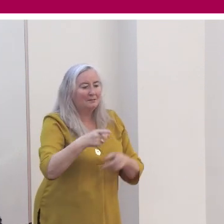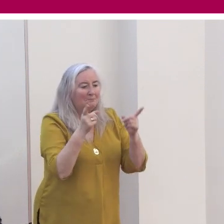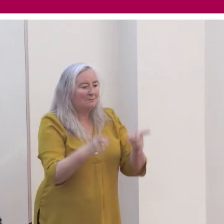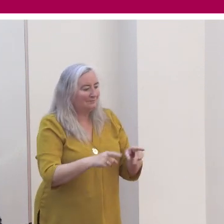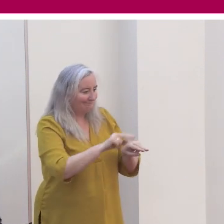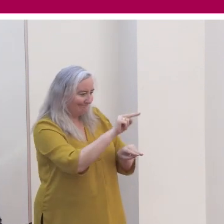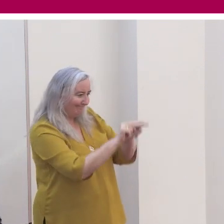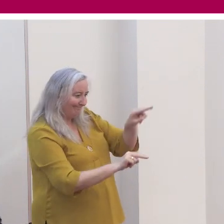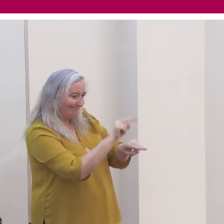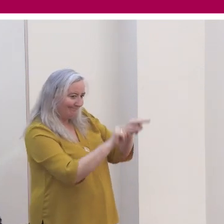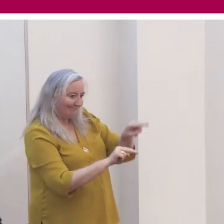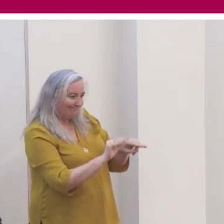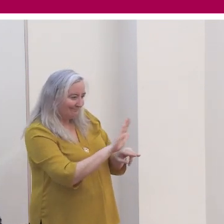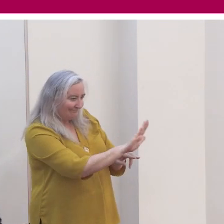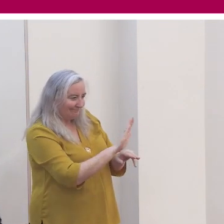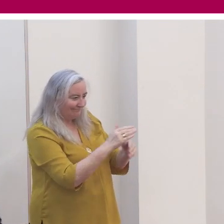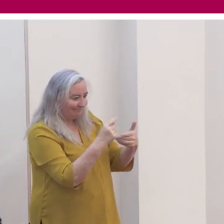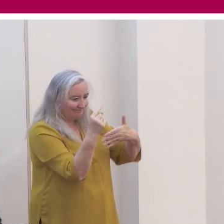if yes, what did it look like?